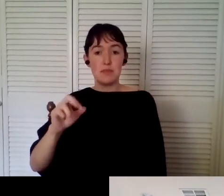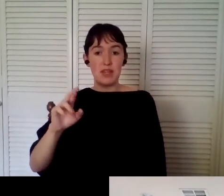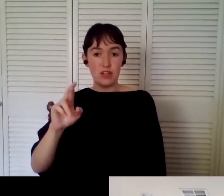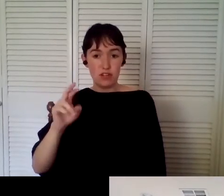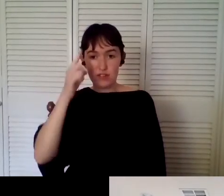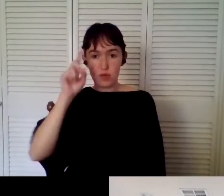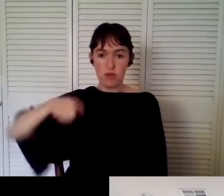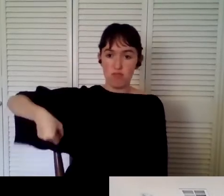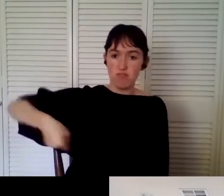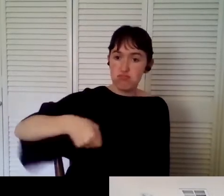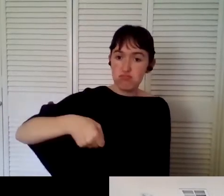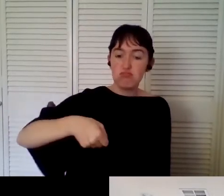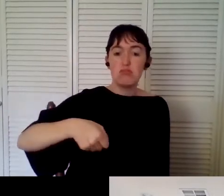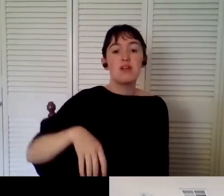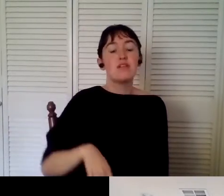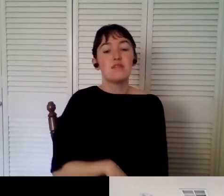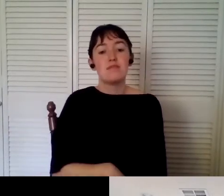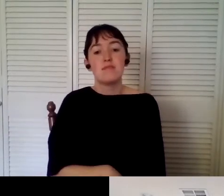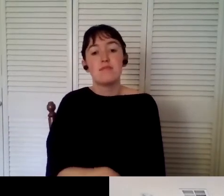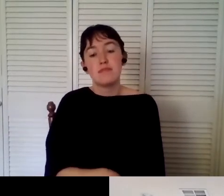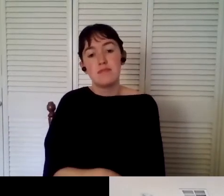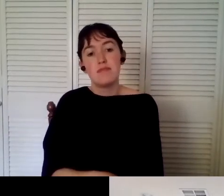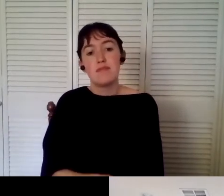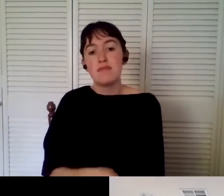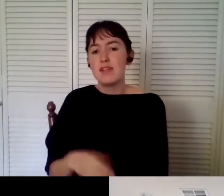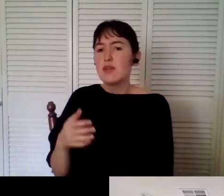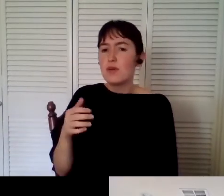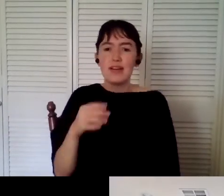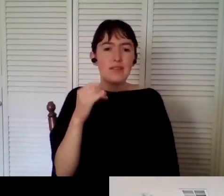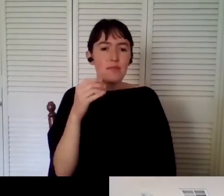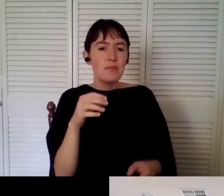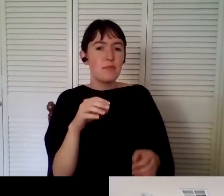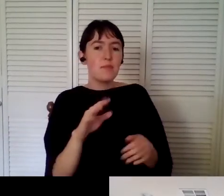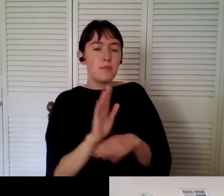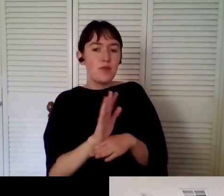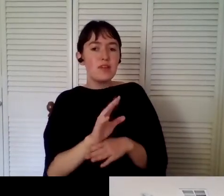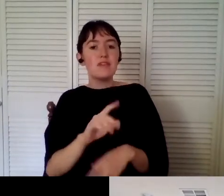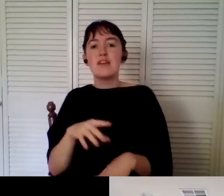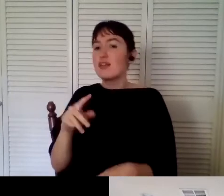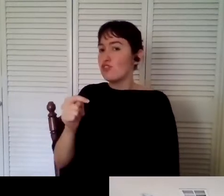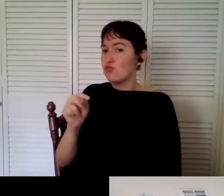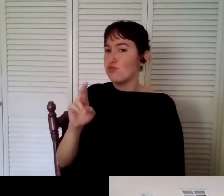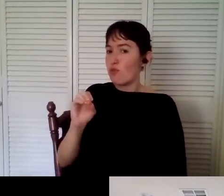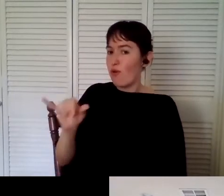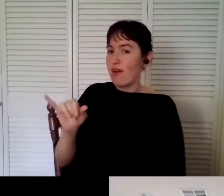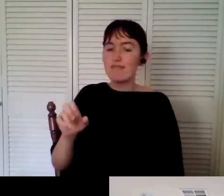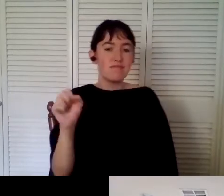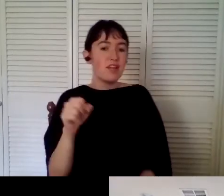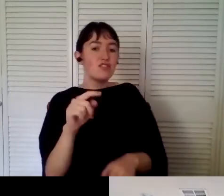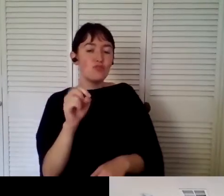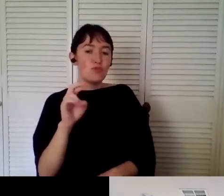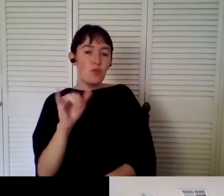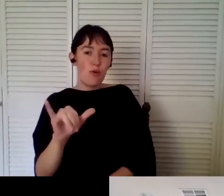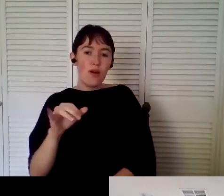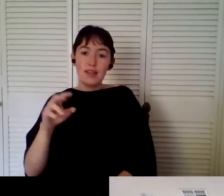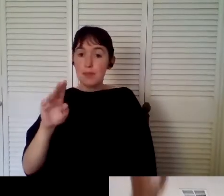movie, whether it's like there's a scene in the movie Troy with Brad Pitt where like he throws a